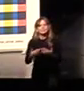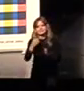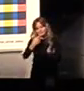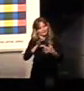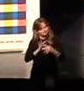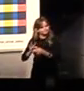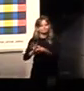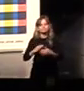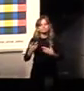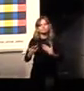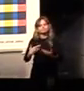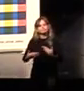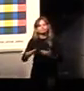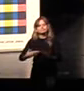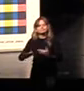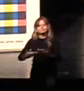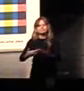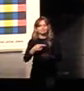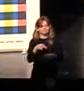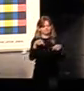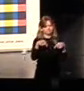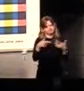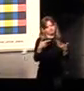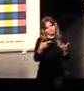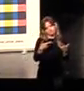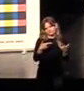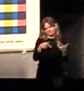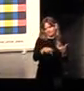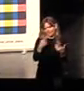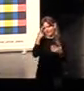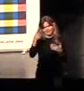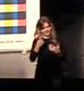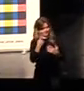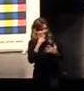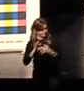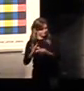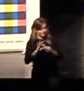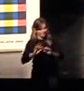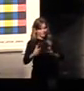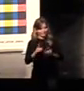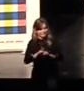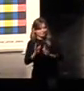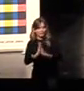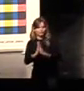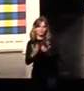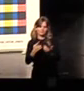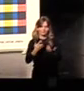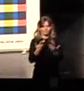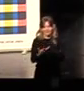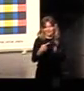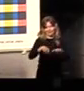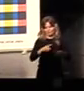brilletje en idea dat is not necessarily adapter bij de mojo die of uw manager at this